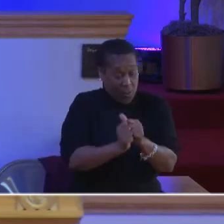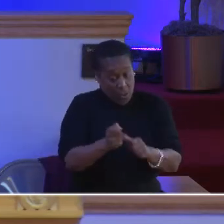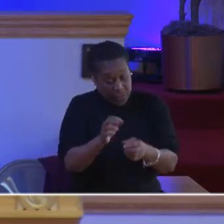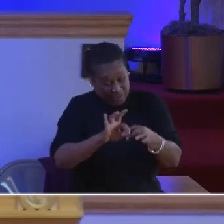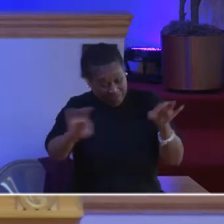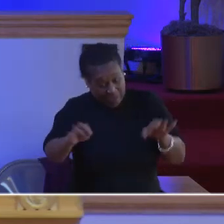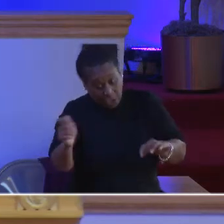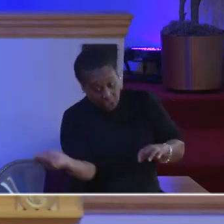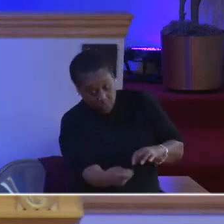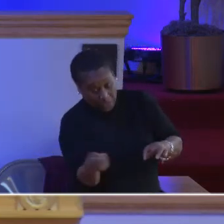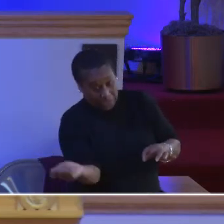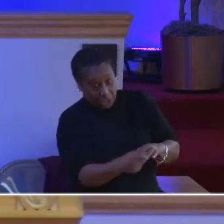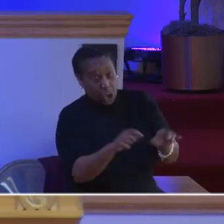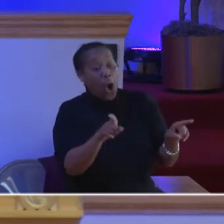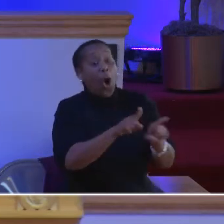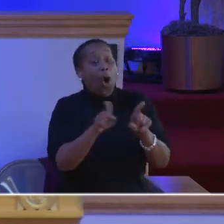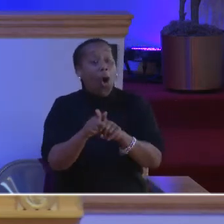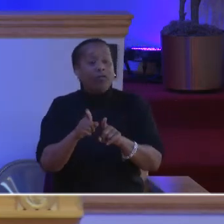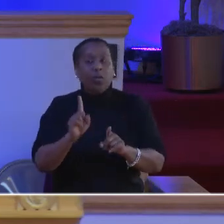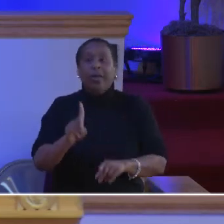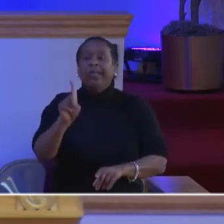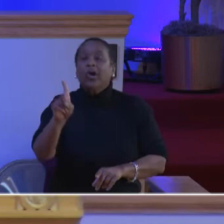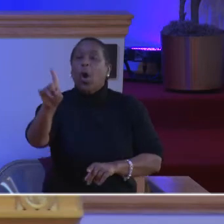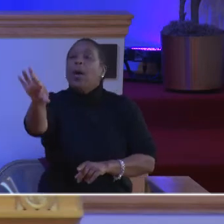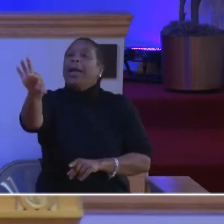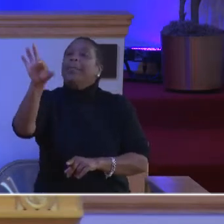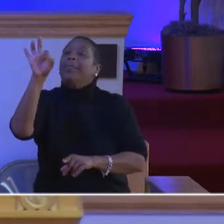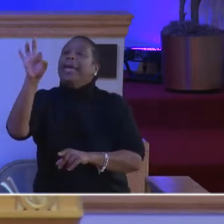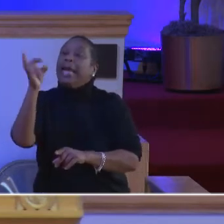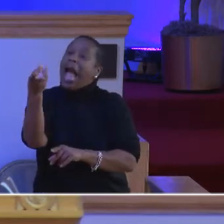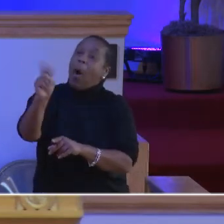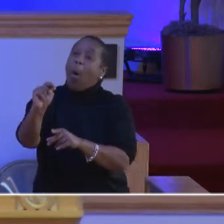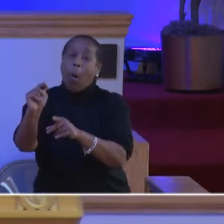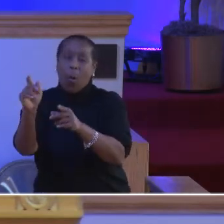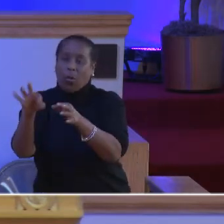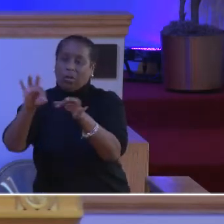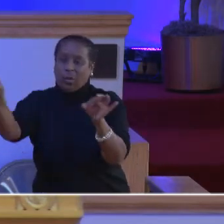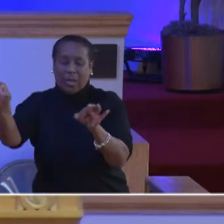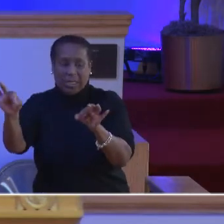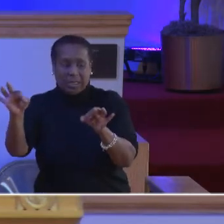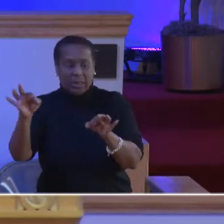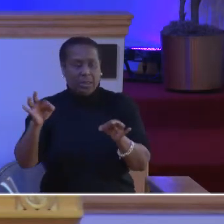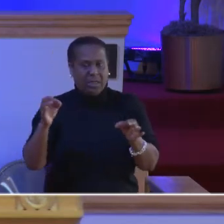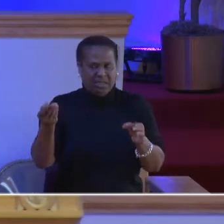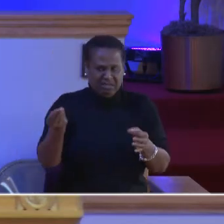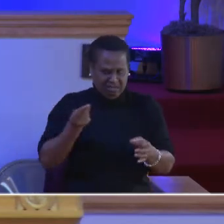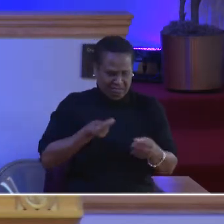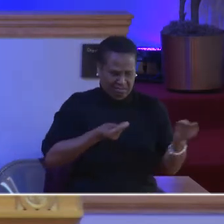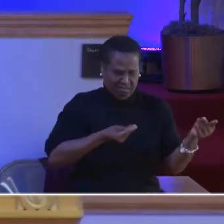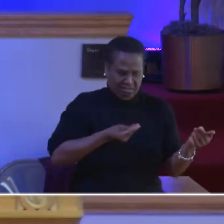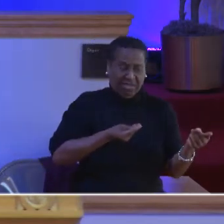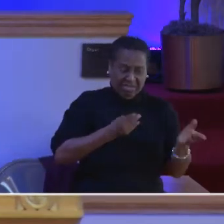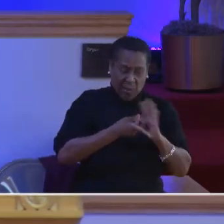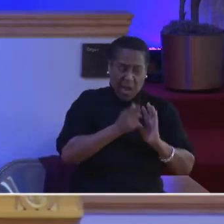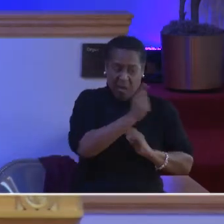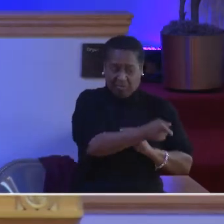but often we had to go pick our own switch to get our behinds spanked.